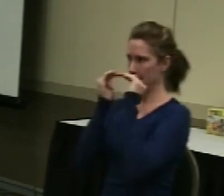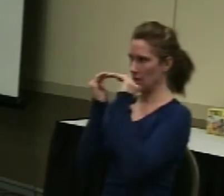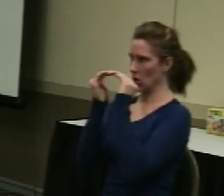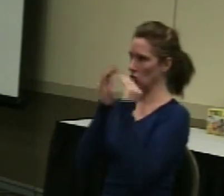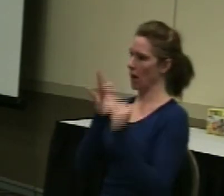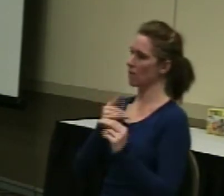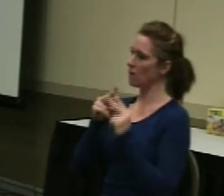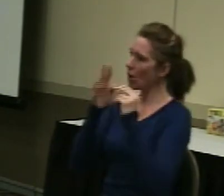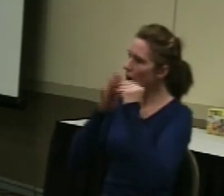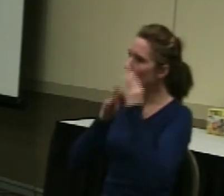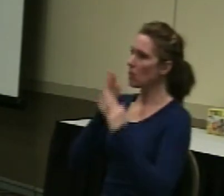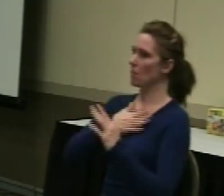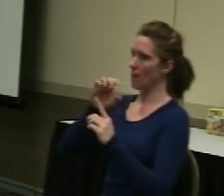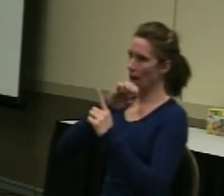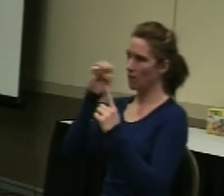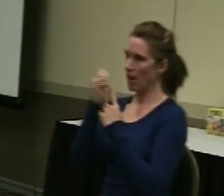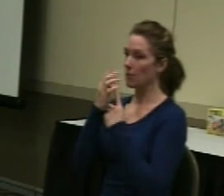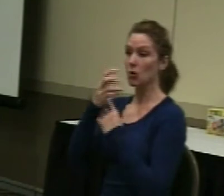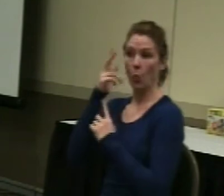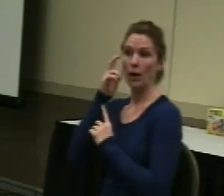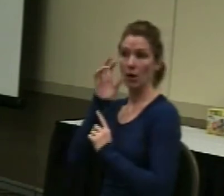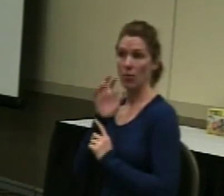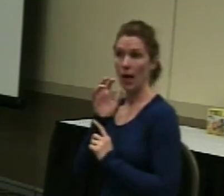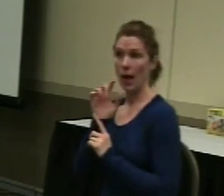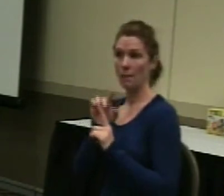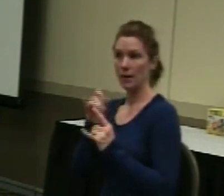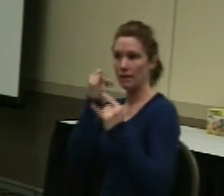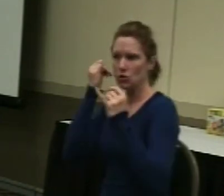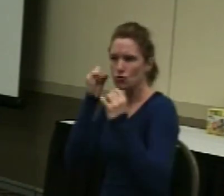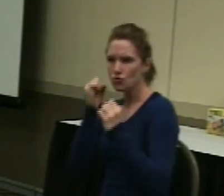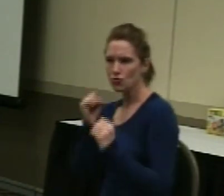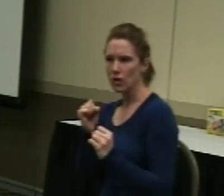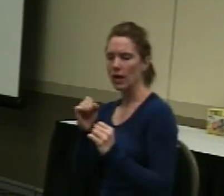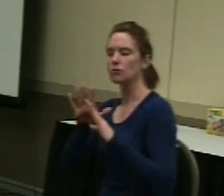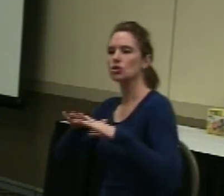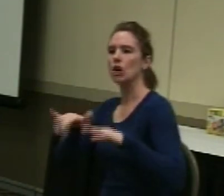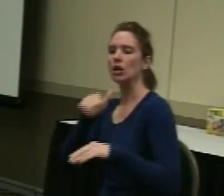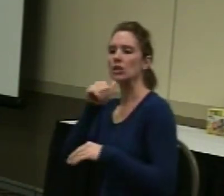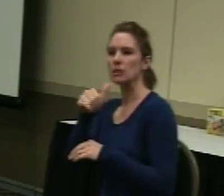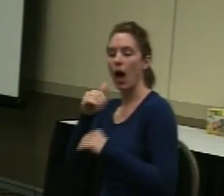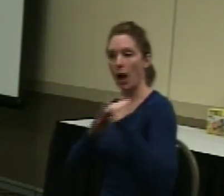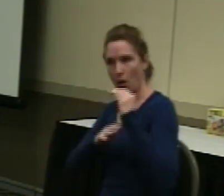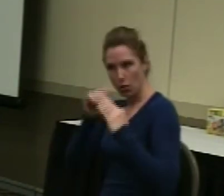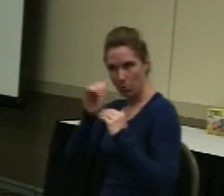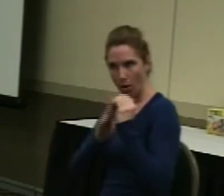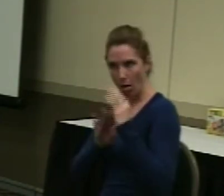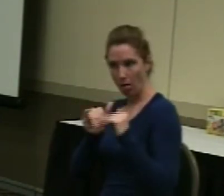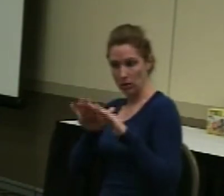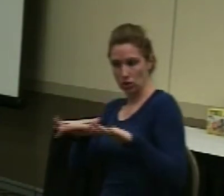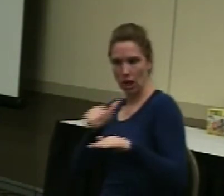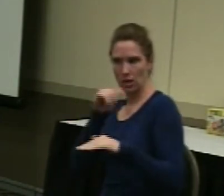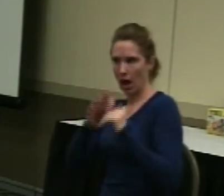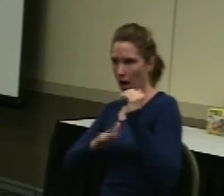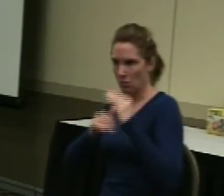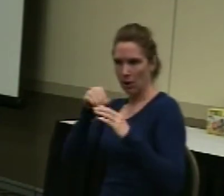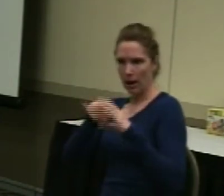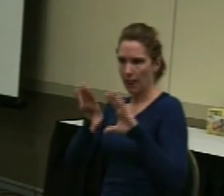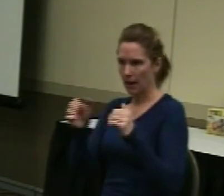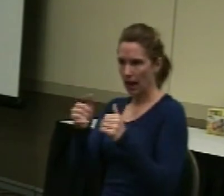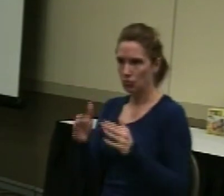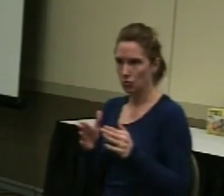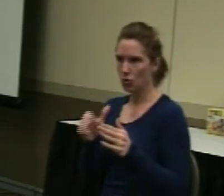this environment. That's what you want to hear. But if the child is not comfortable in the classroom, is not comfortable with the